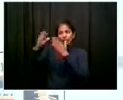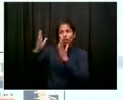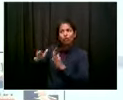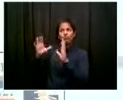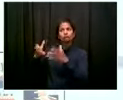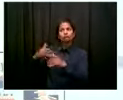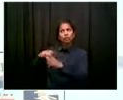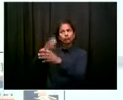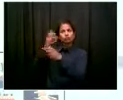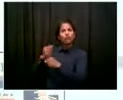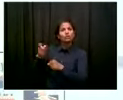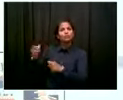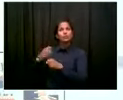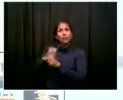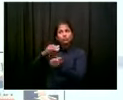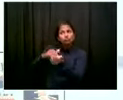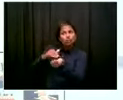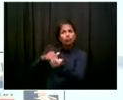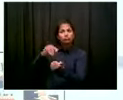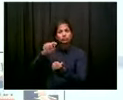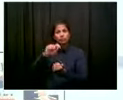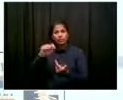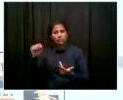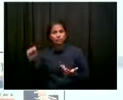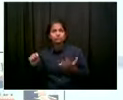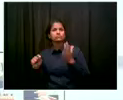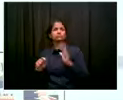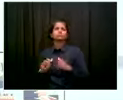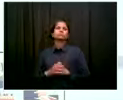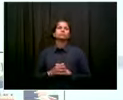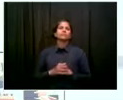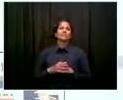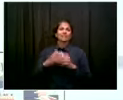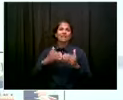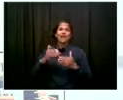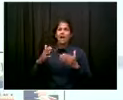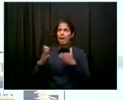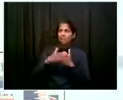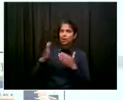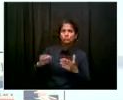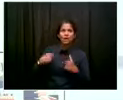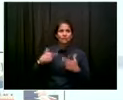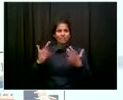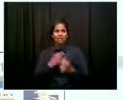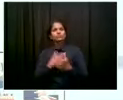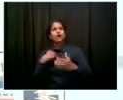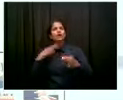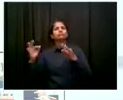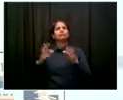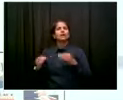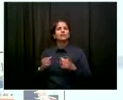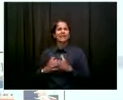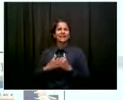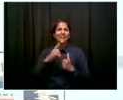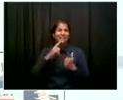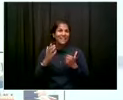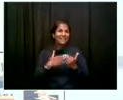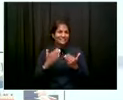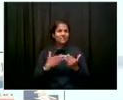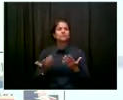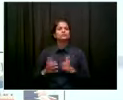worked in partnership with all of those groups to make sure that people are sharing their stories about why they chose to get vaccinated